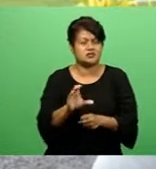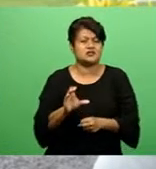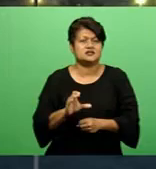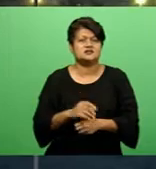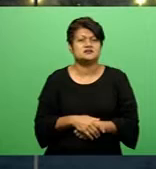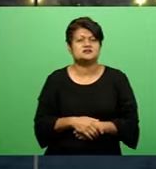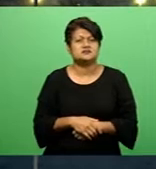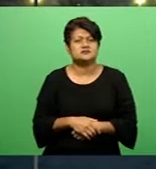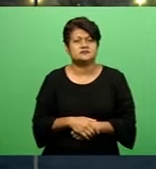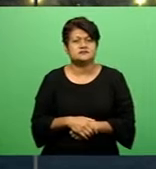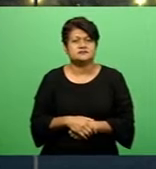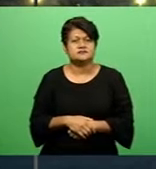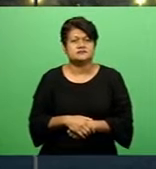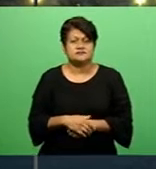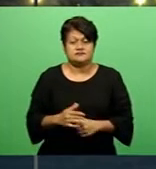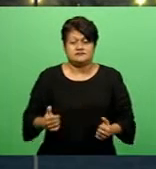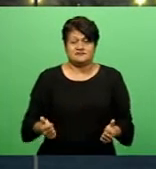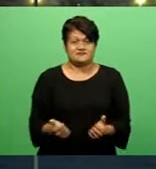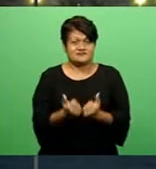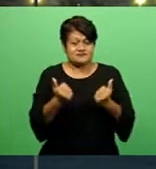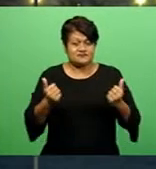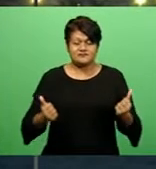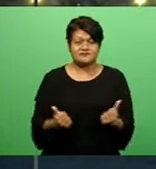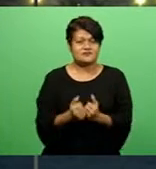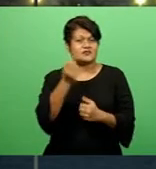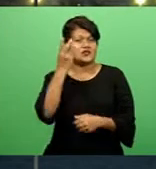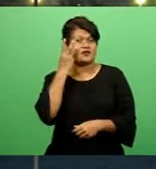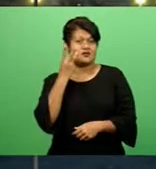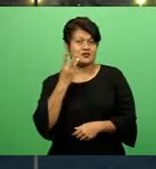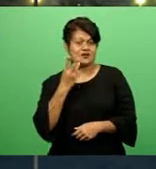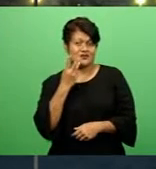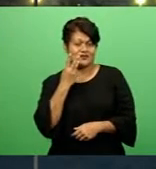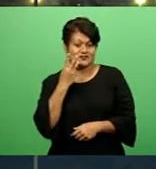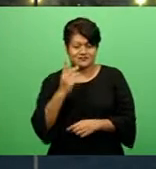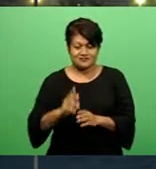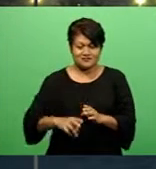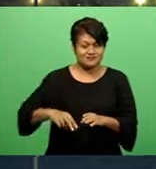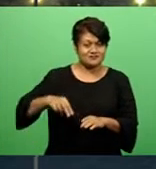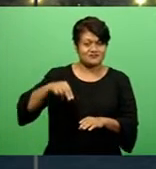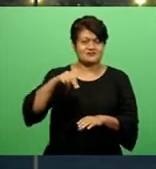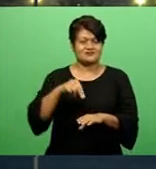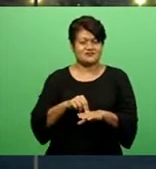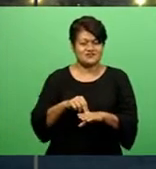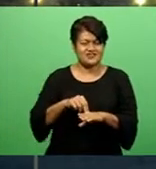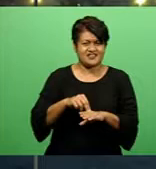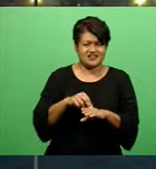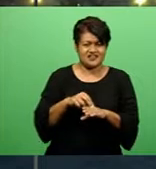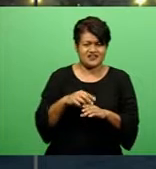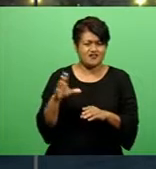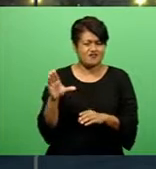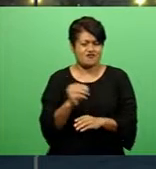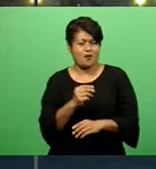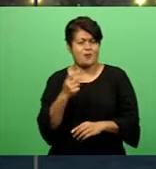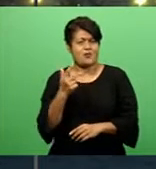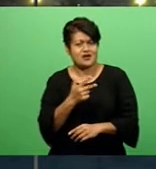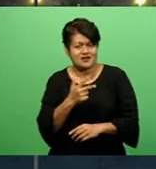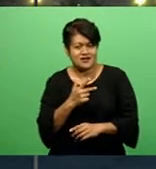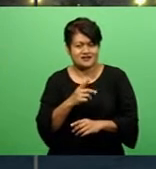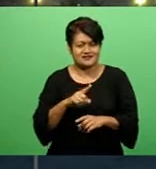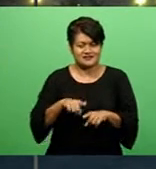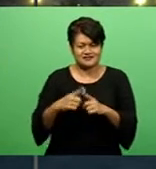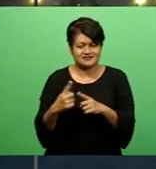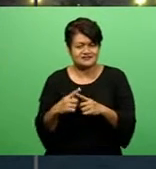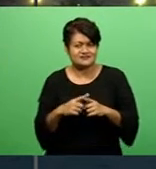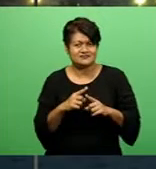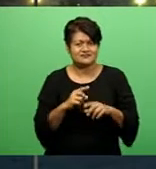FBC News. A lot of women have risen through the ranks and broken glass ceilings over the years in Fiji. Speaking